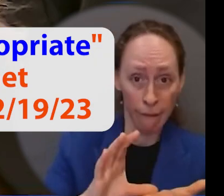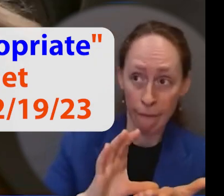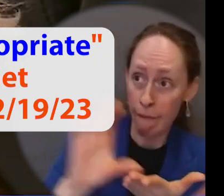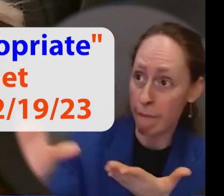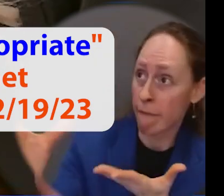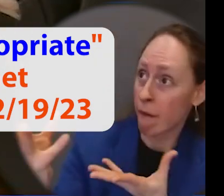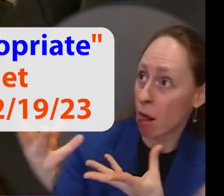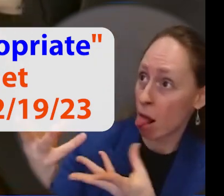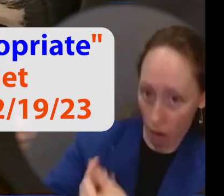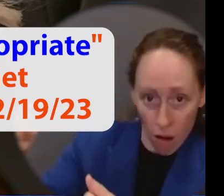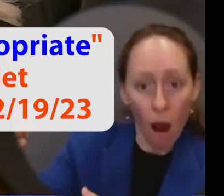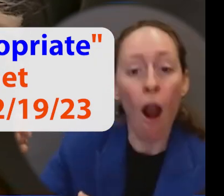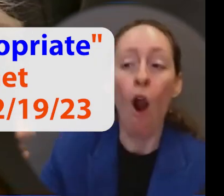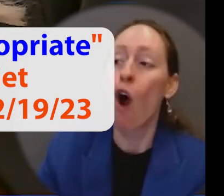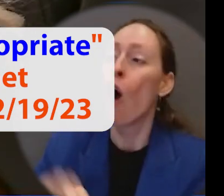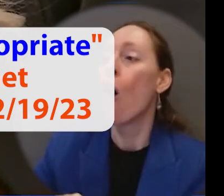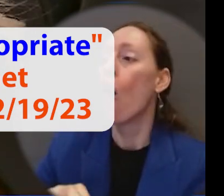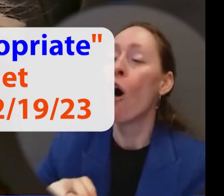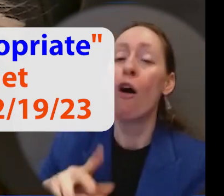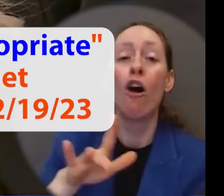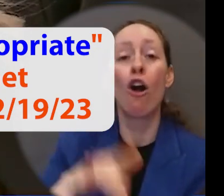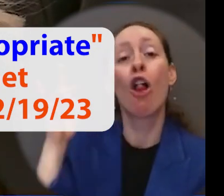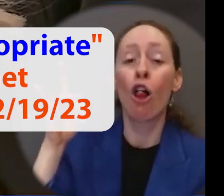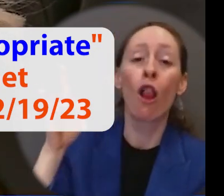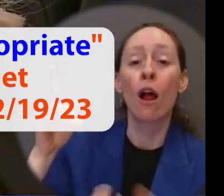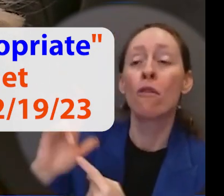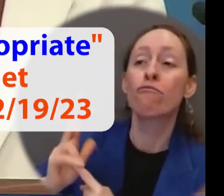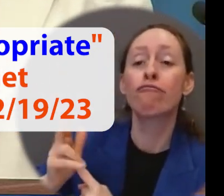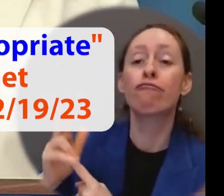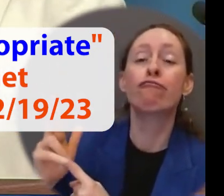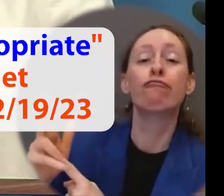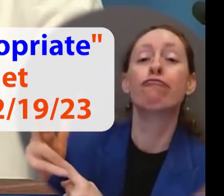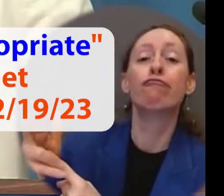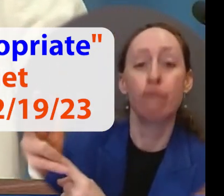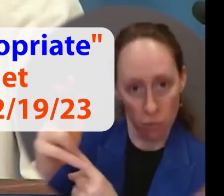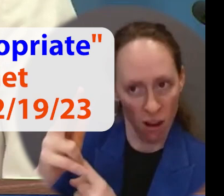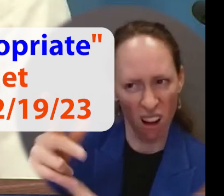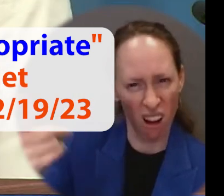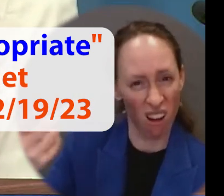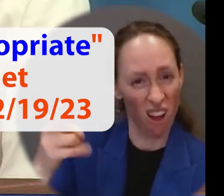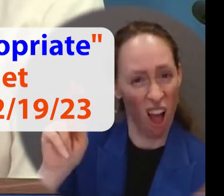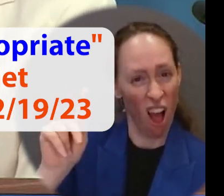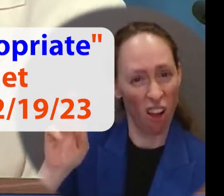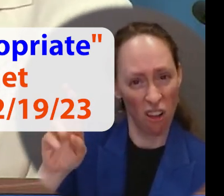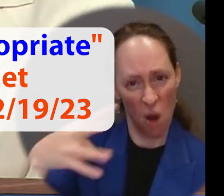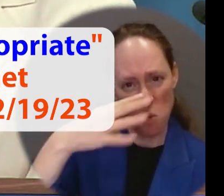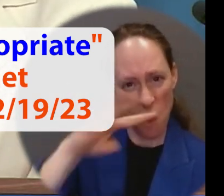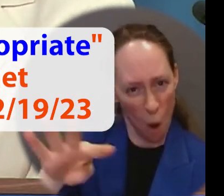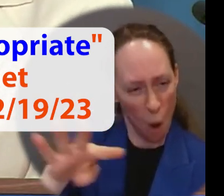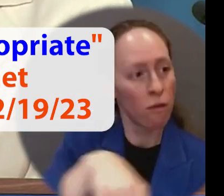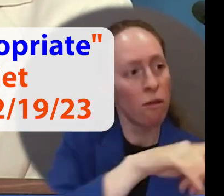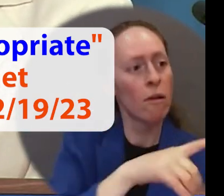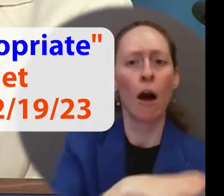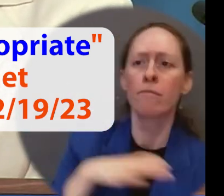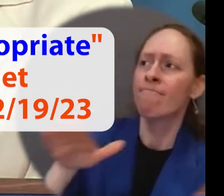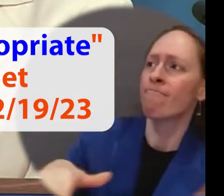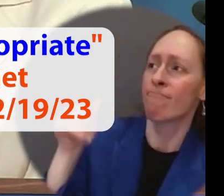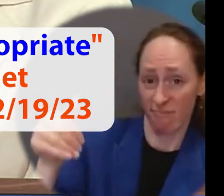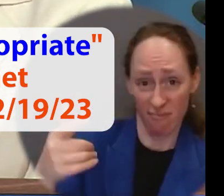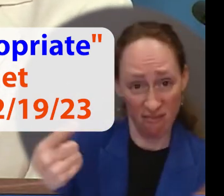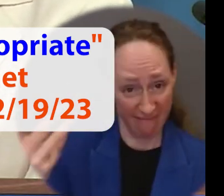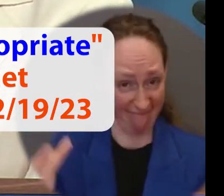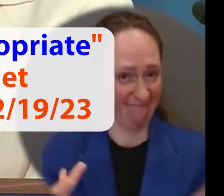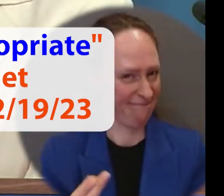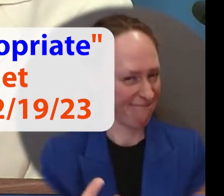been indicted and justified a congressional subpoena? So I would refer you to Hunter's personal representatives as it relates to any questions